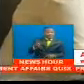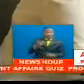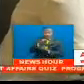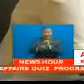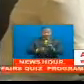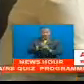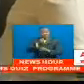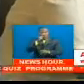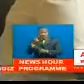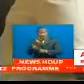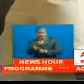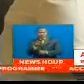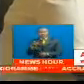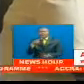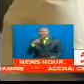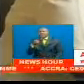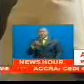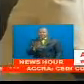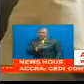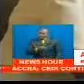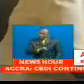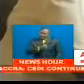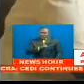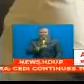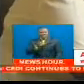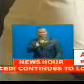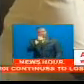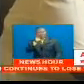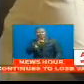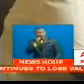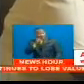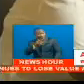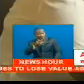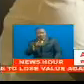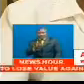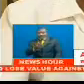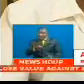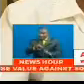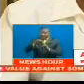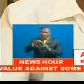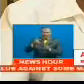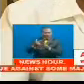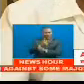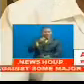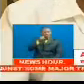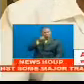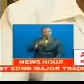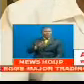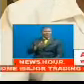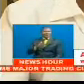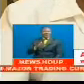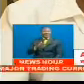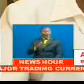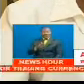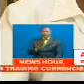of International Women's Day, she said she is proud of African women, but especially Ghanaian women. I celebrate the